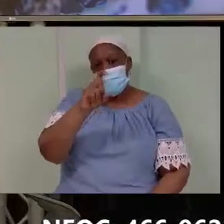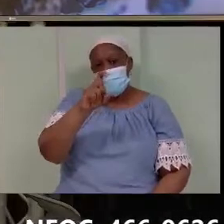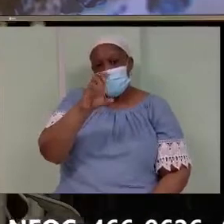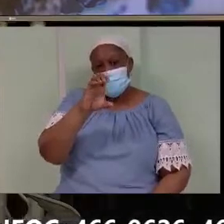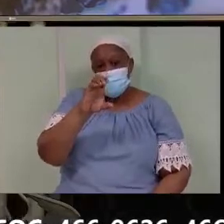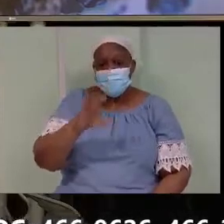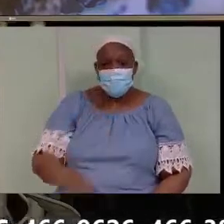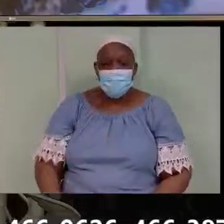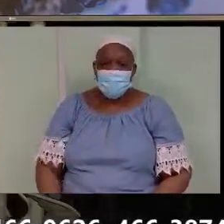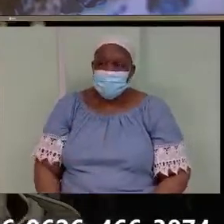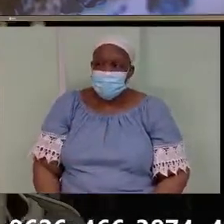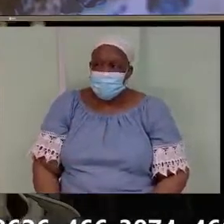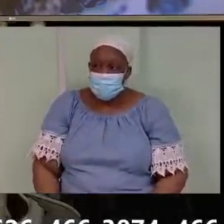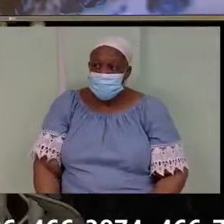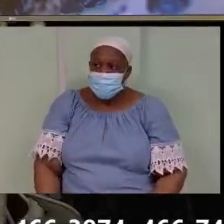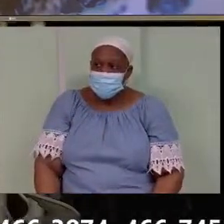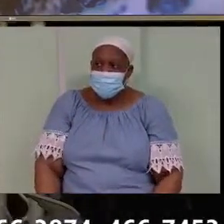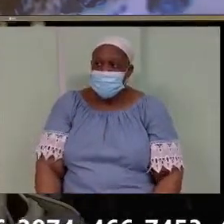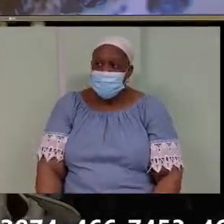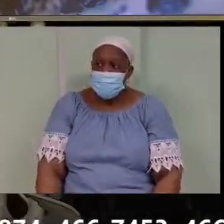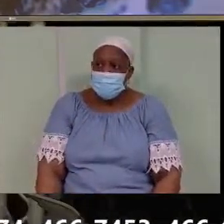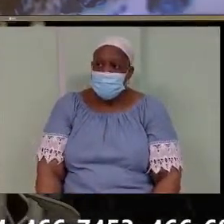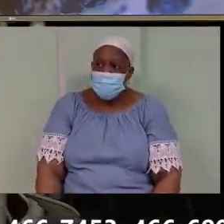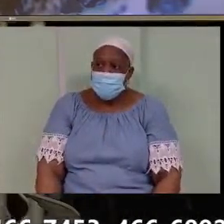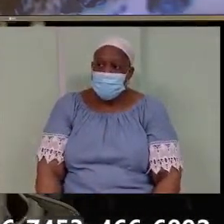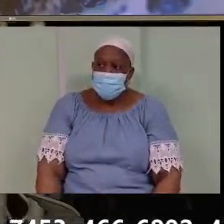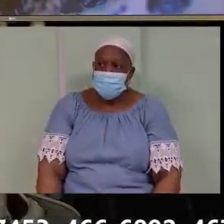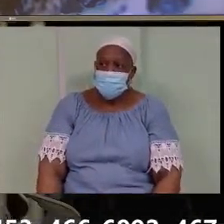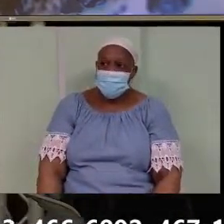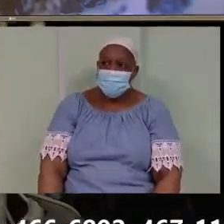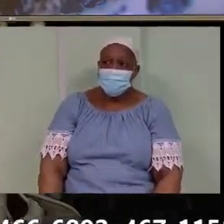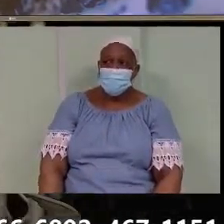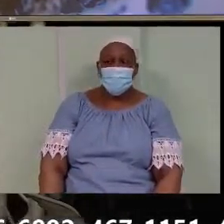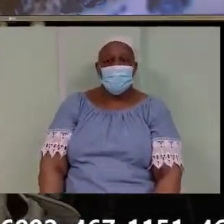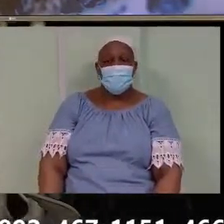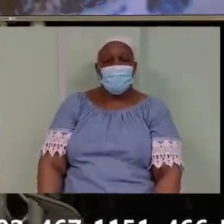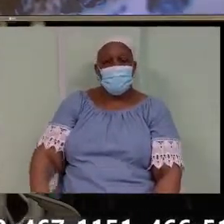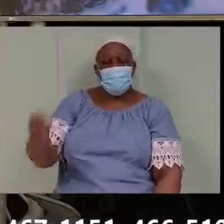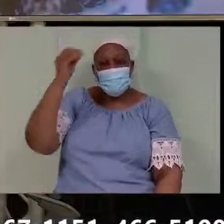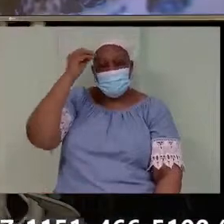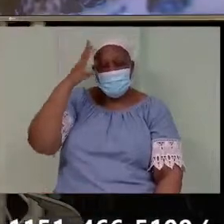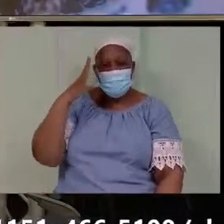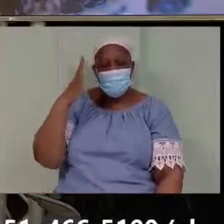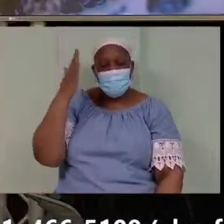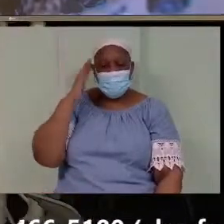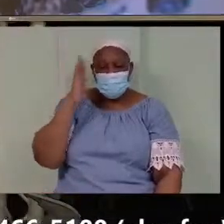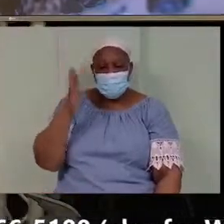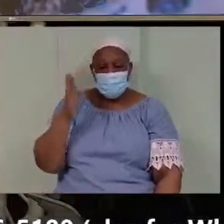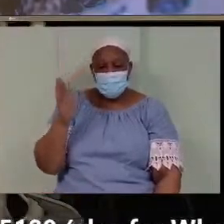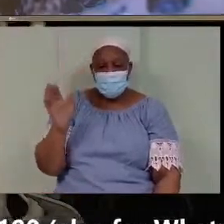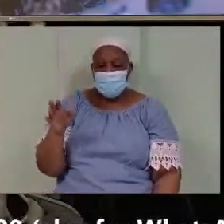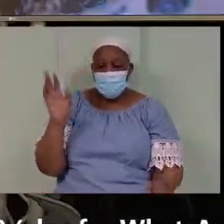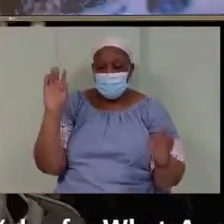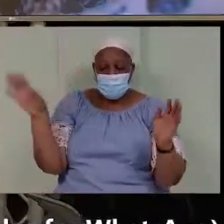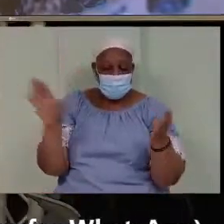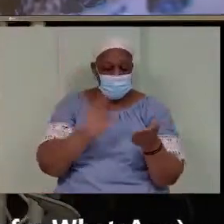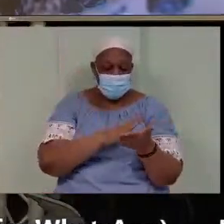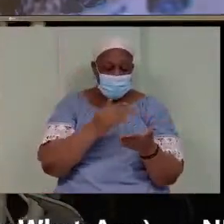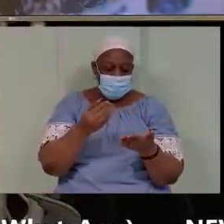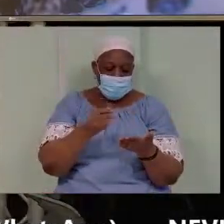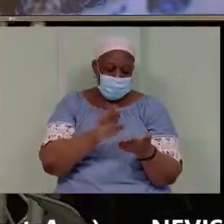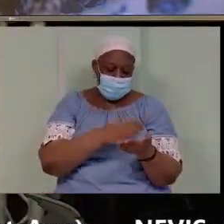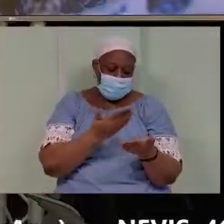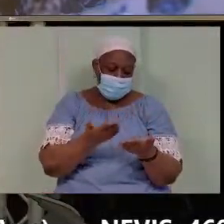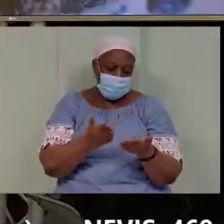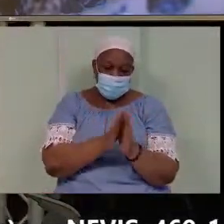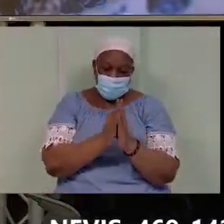Specific dates are being identified where teachers would be preparing record cards and where record cards would be distributed.